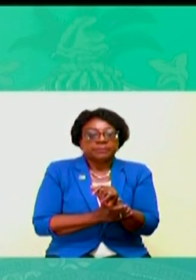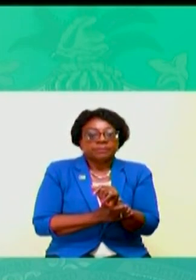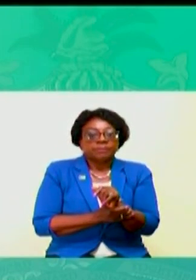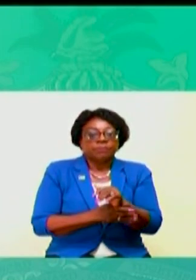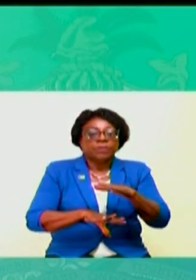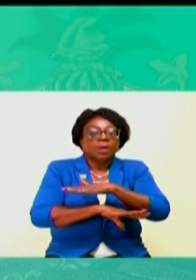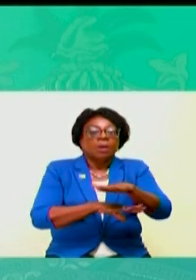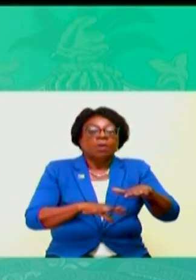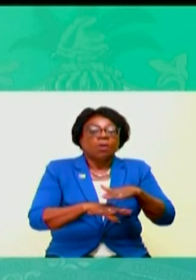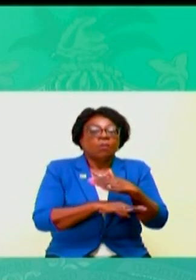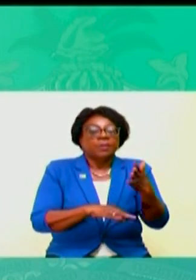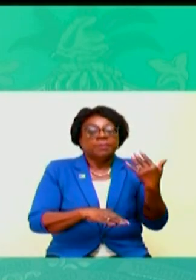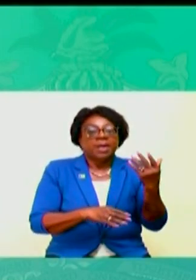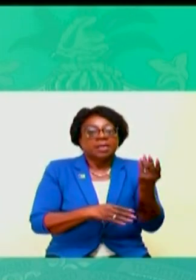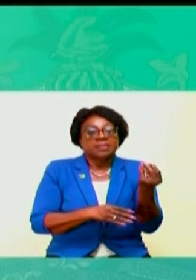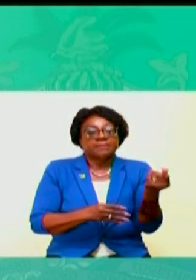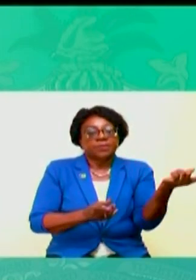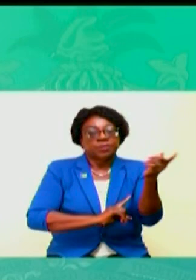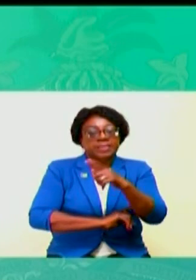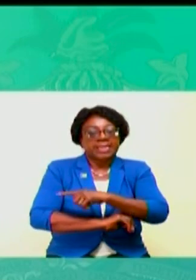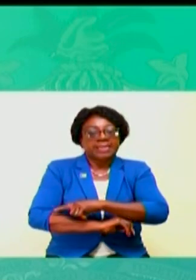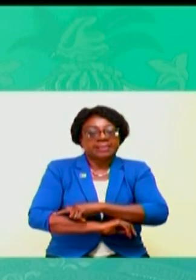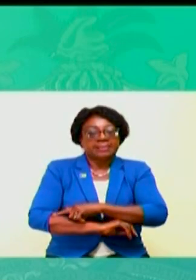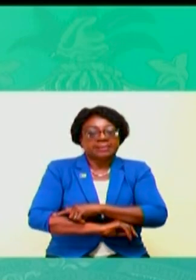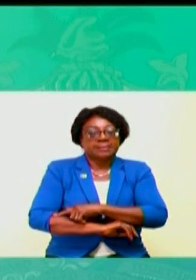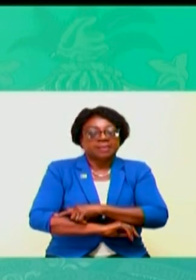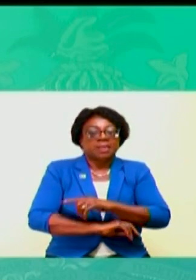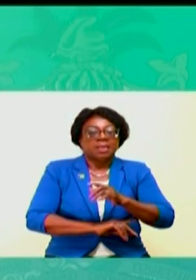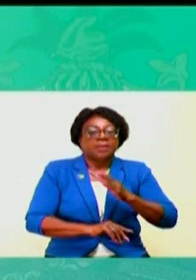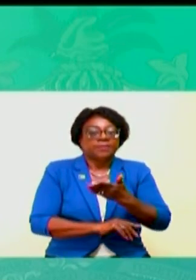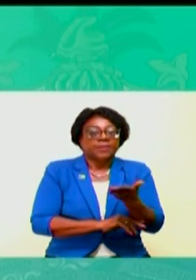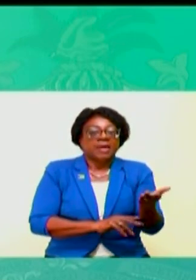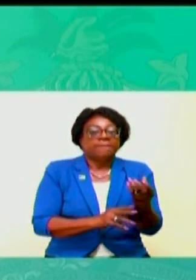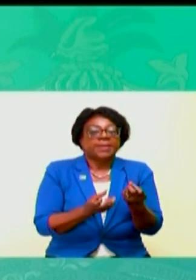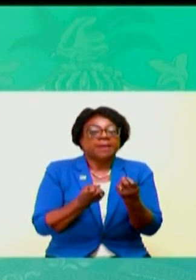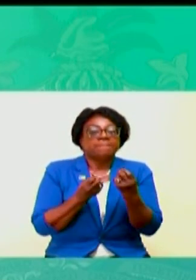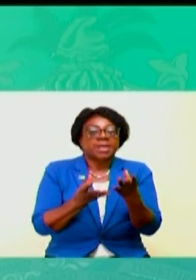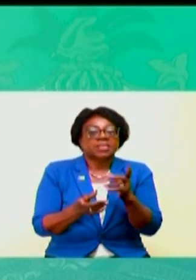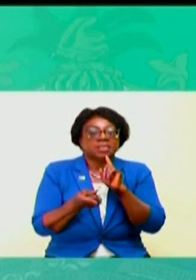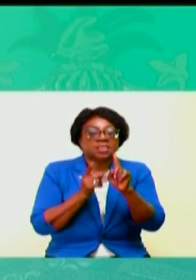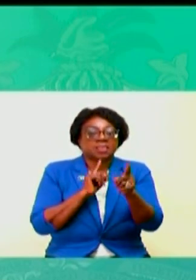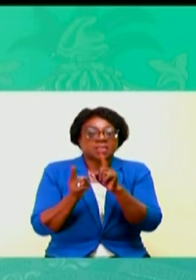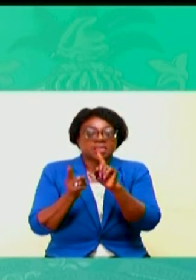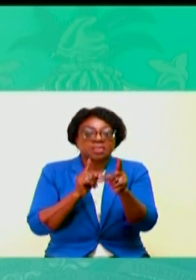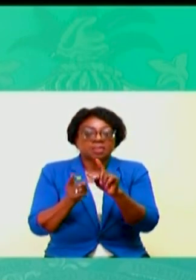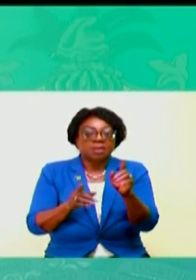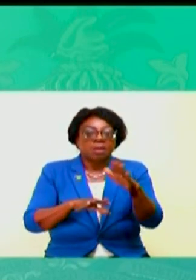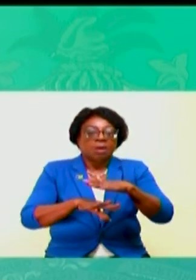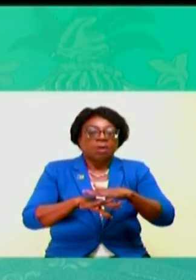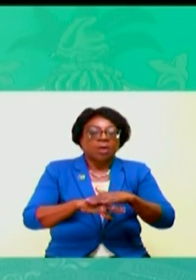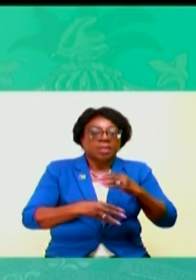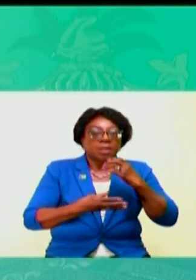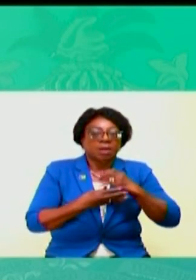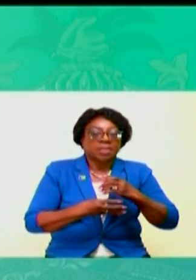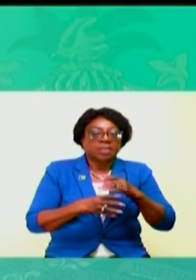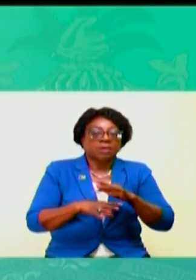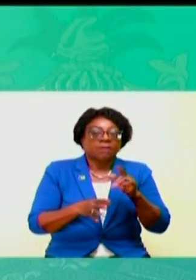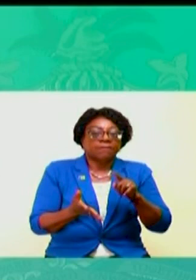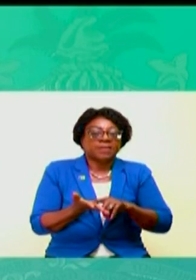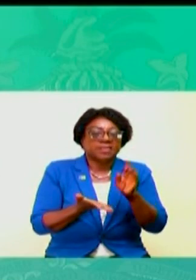over the past few days, there have been much discussion on the contents of this